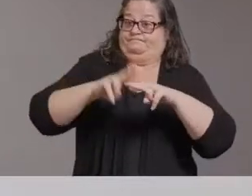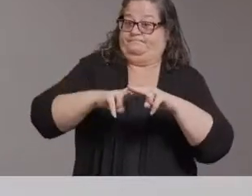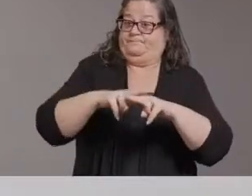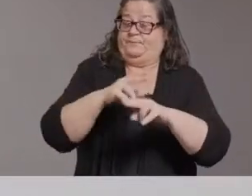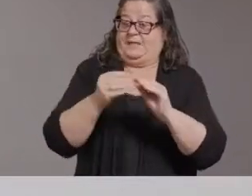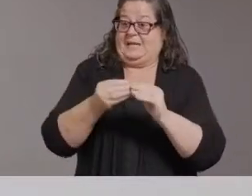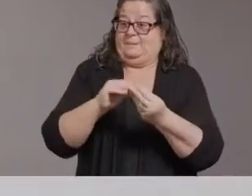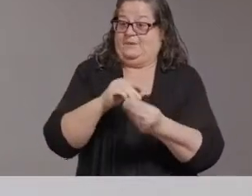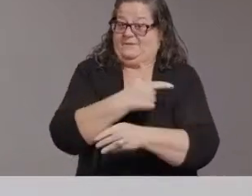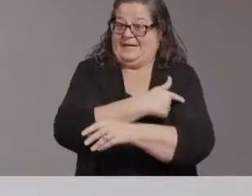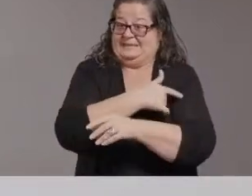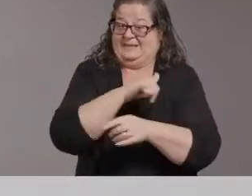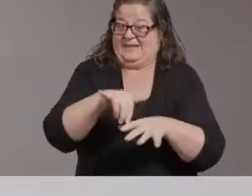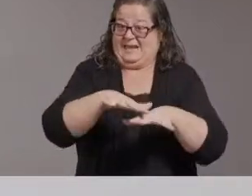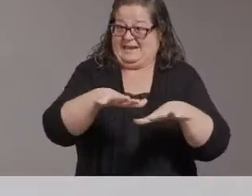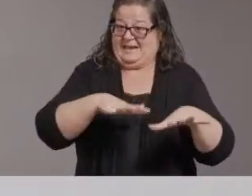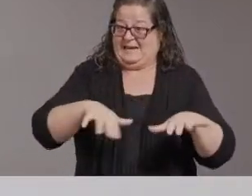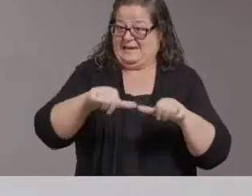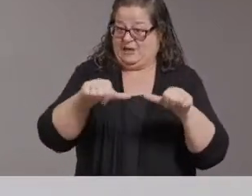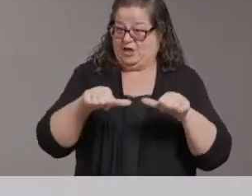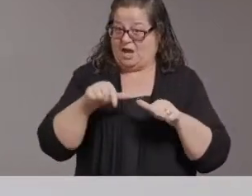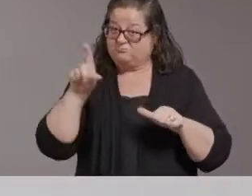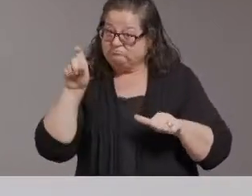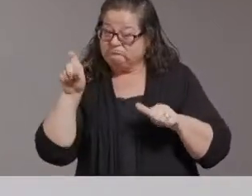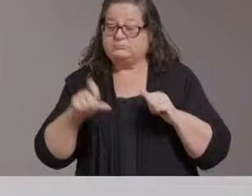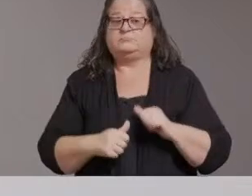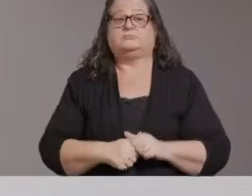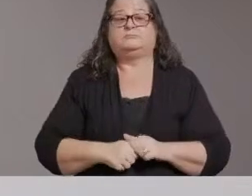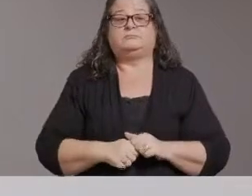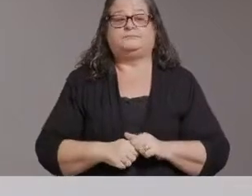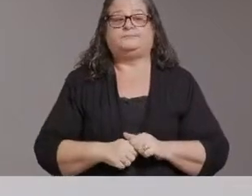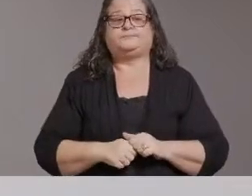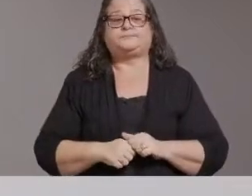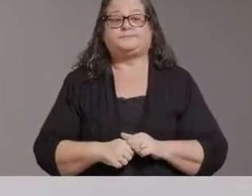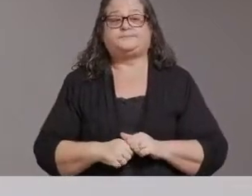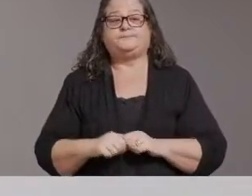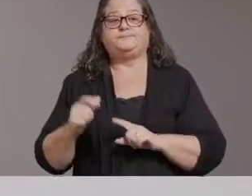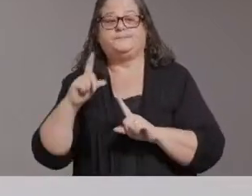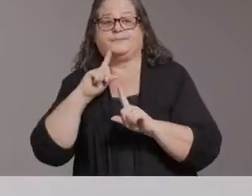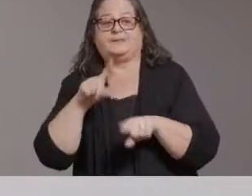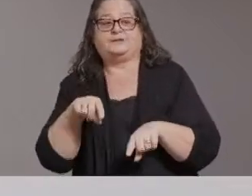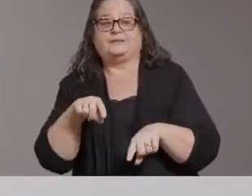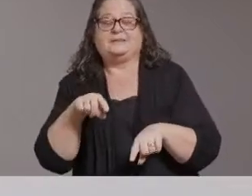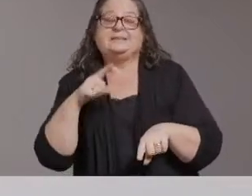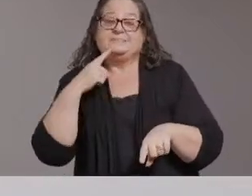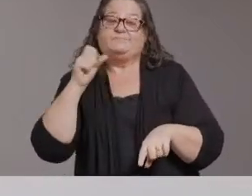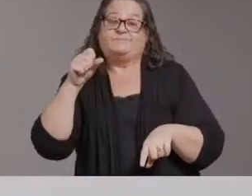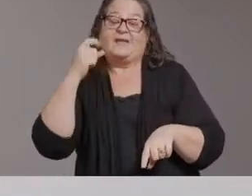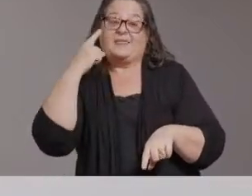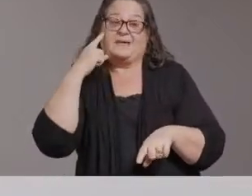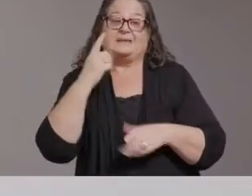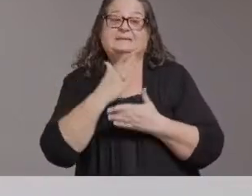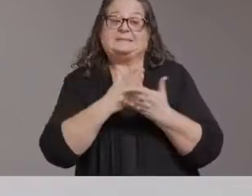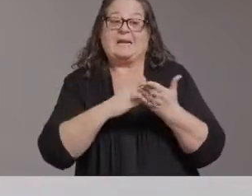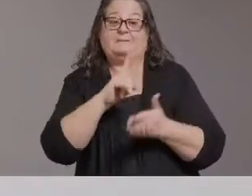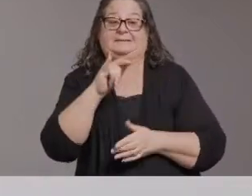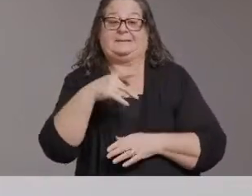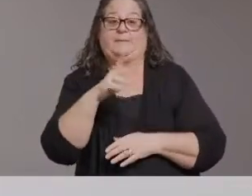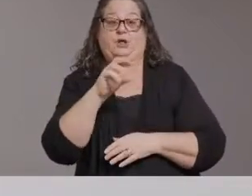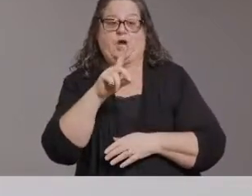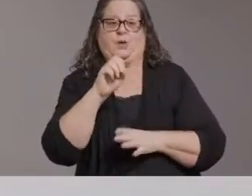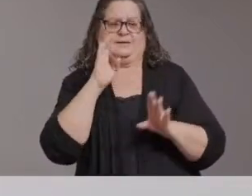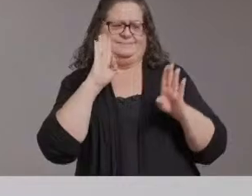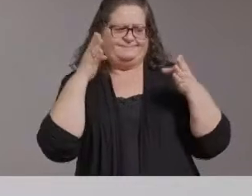I think, that targeted campaign, that had specific assets that were developed for that community in